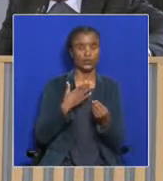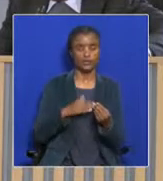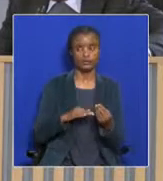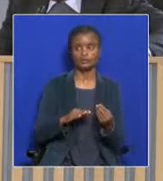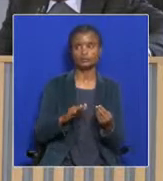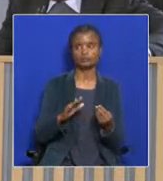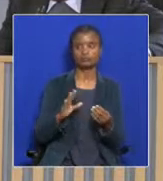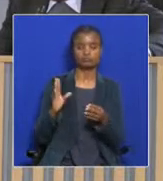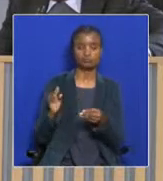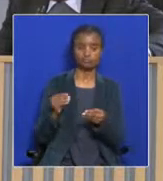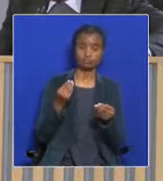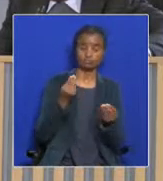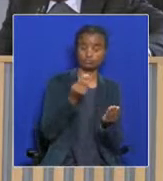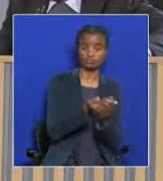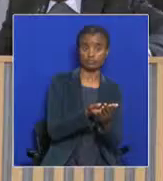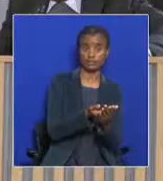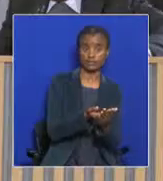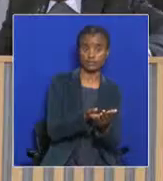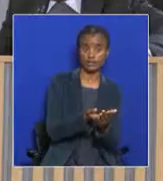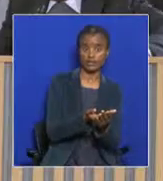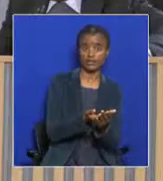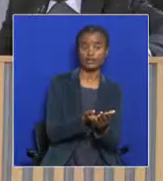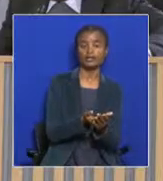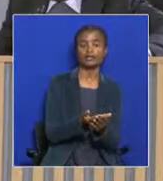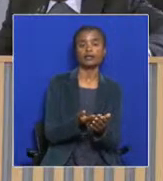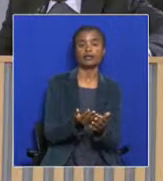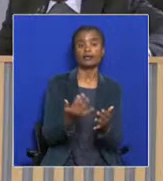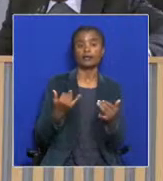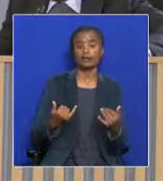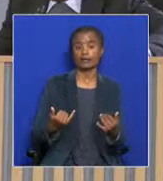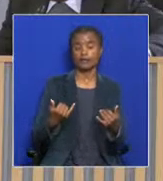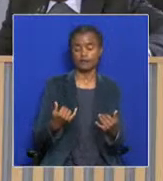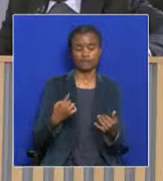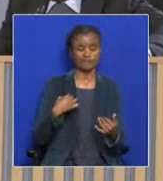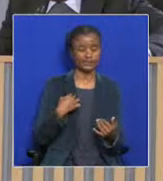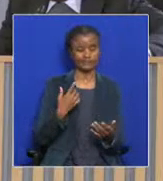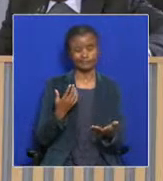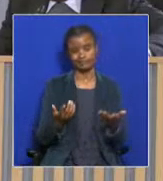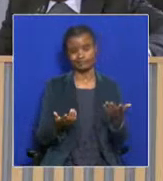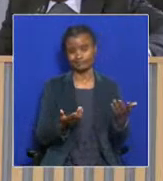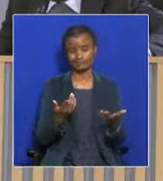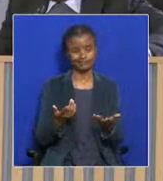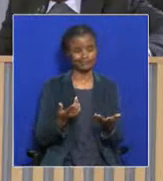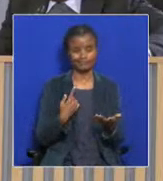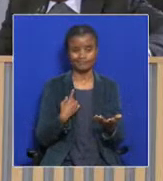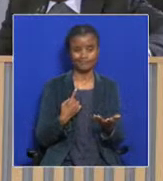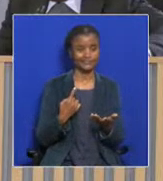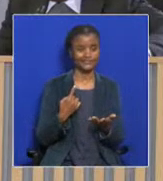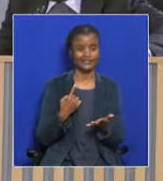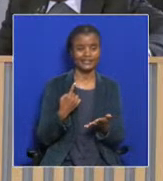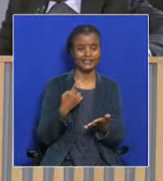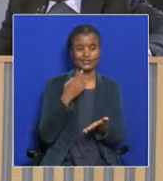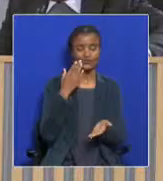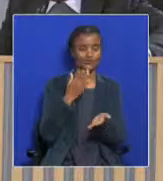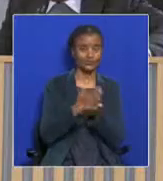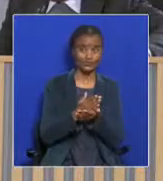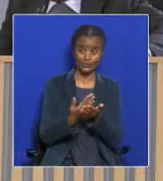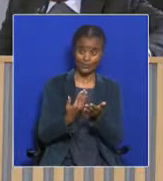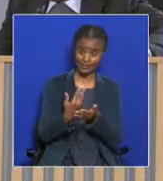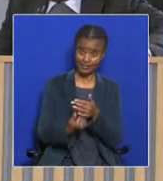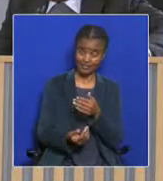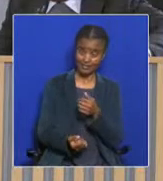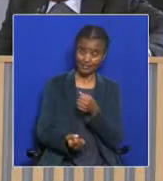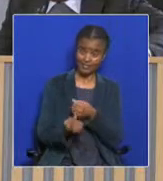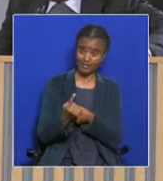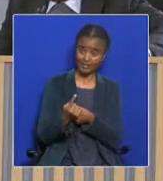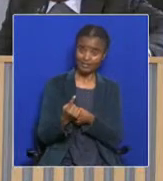here, I have my doubts as to how you would ever be able to answer